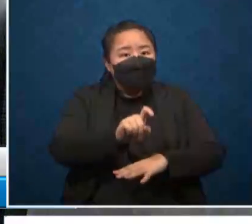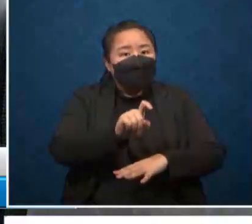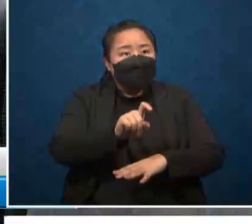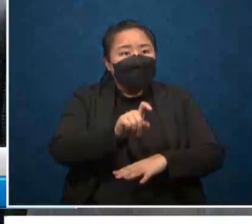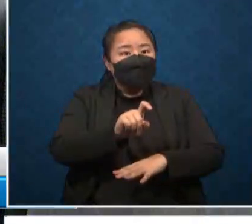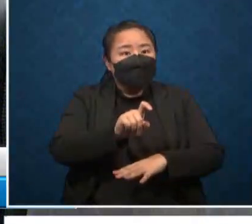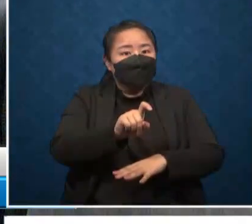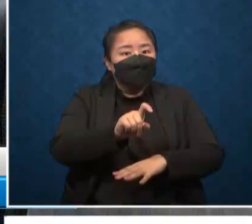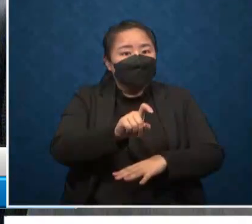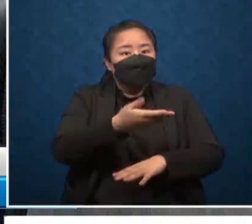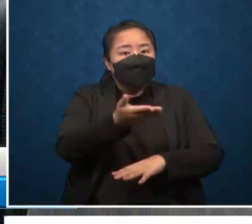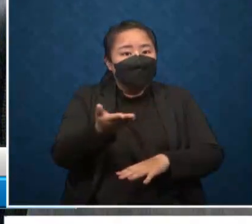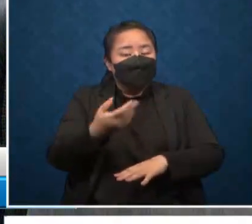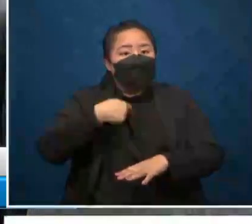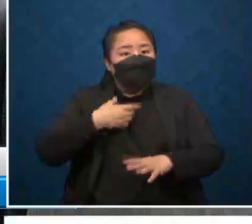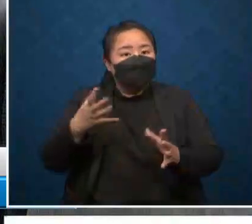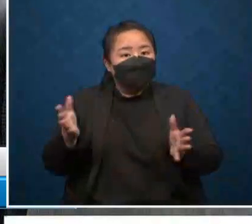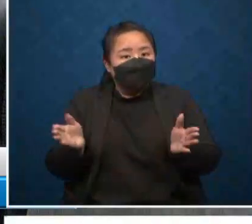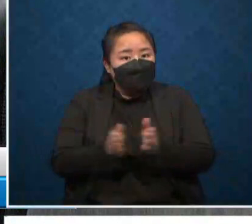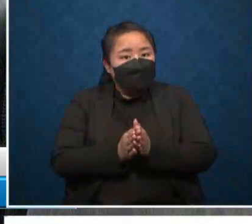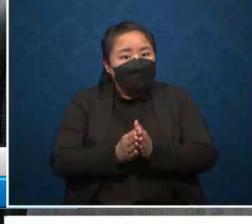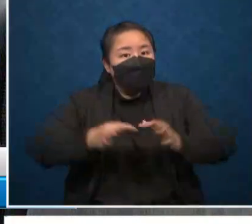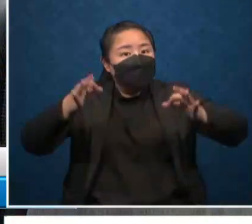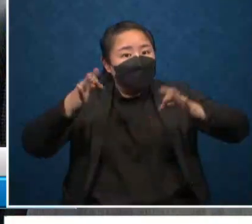the Board will not be compared with the